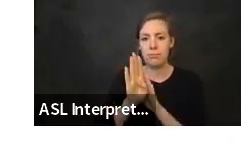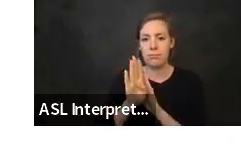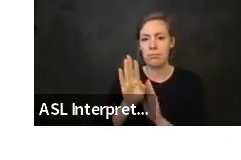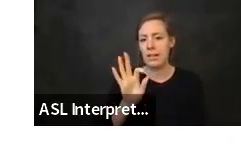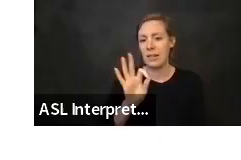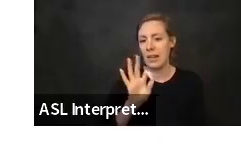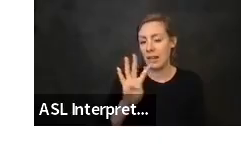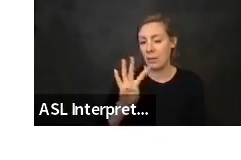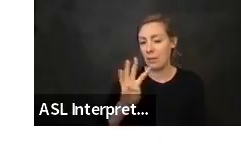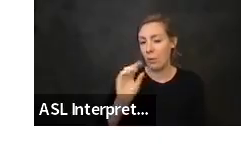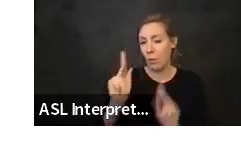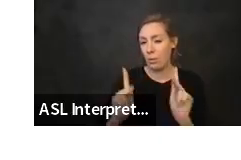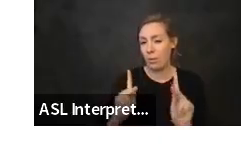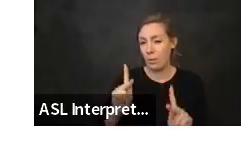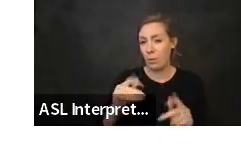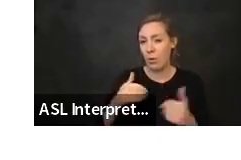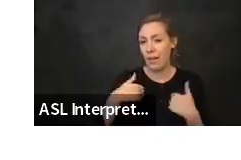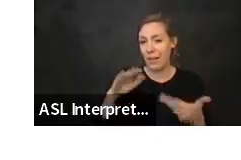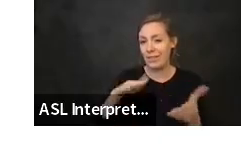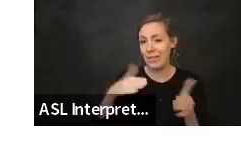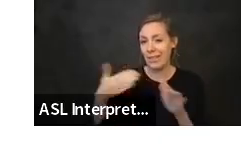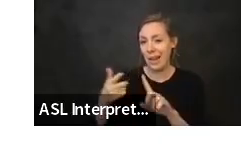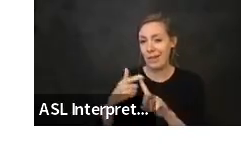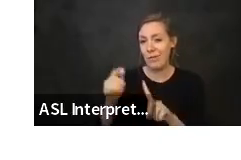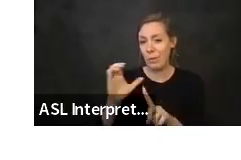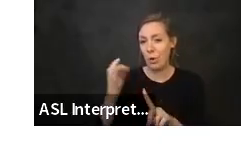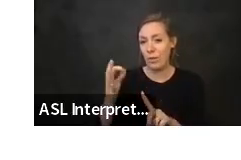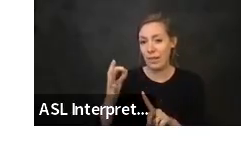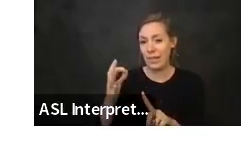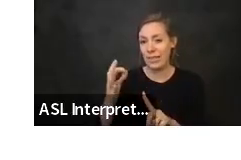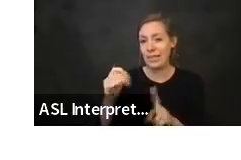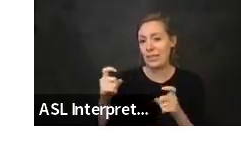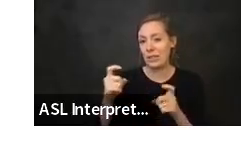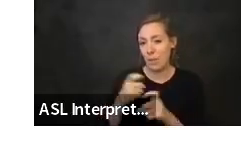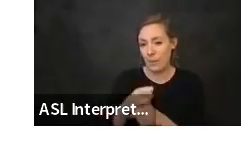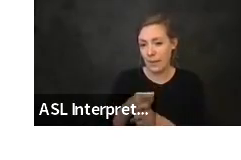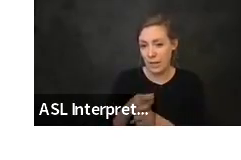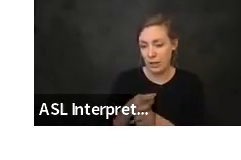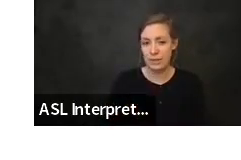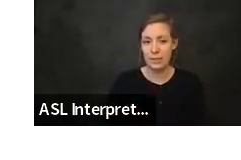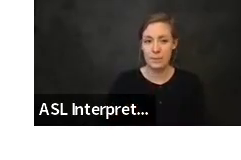94 people have died from COVID-19 complications.